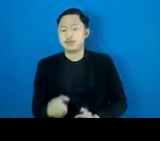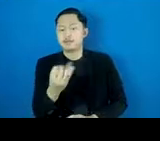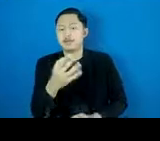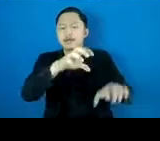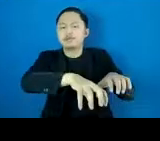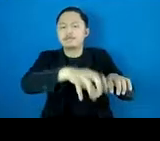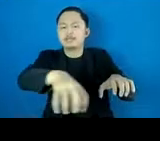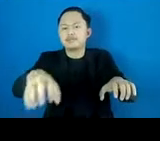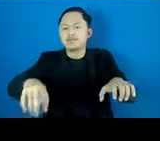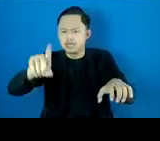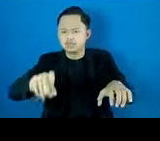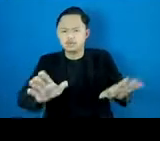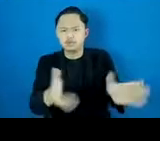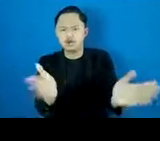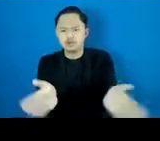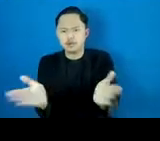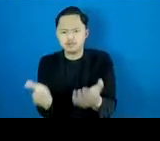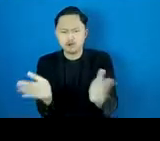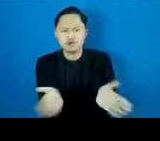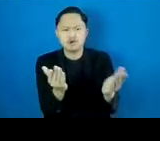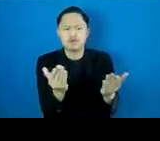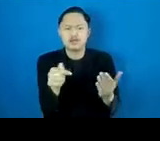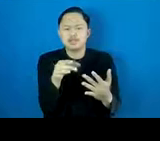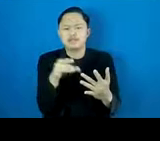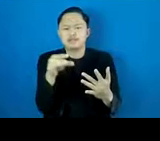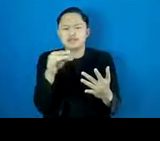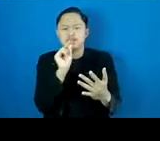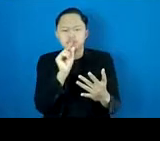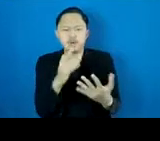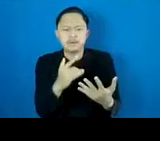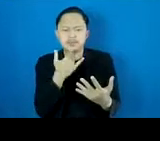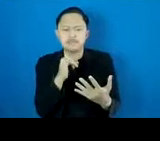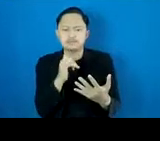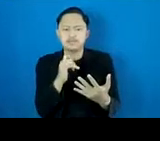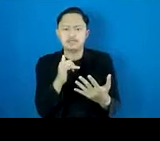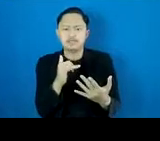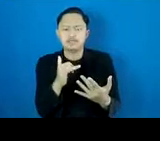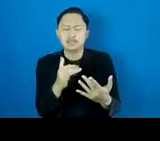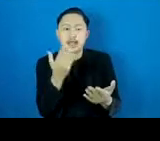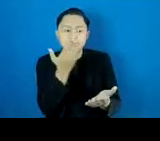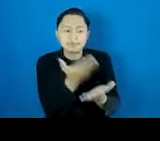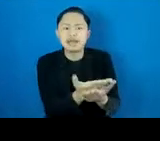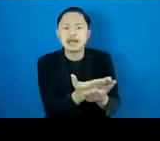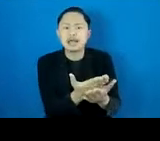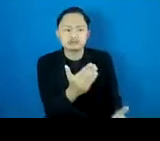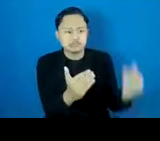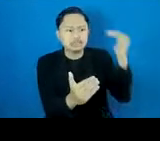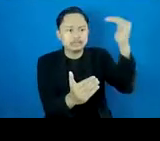required. There is also a choice of which supply would be tapped into from the